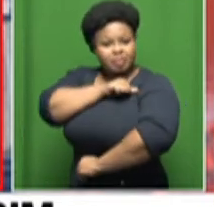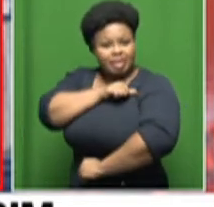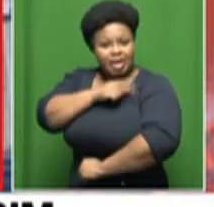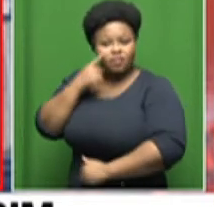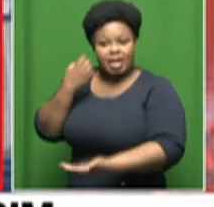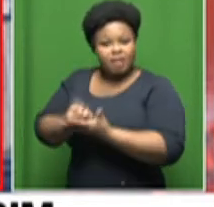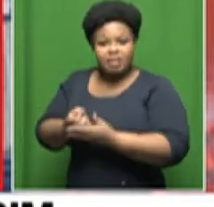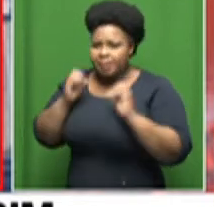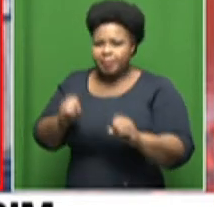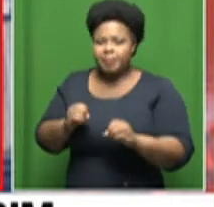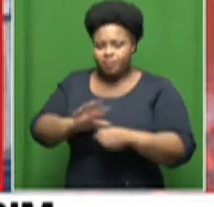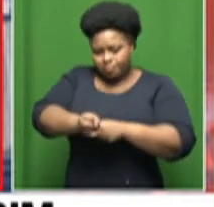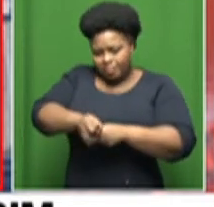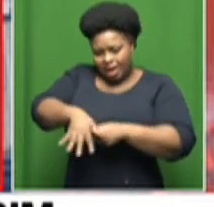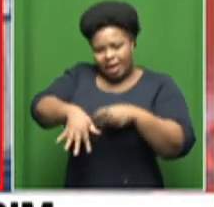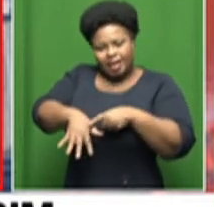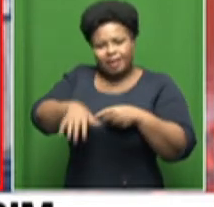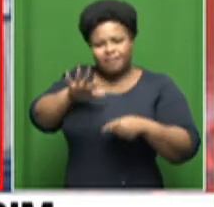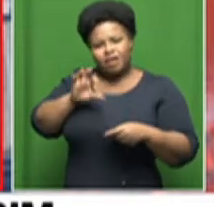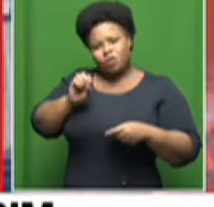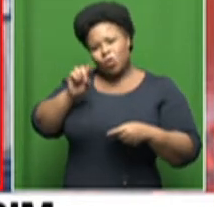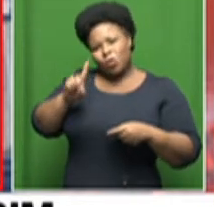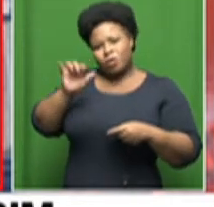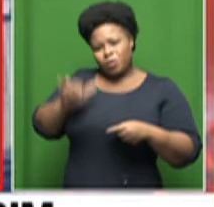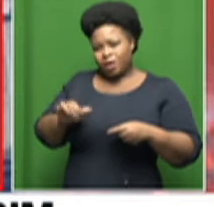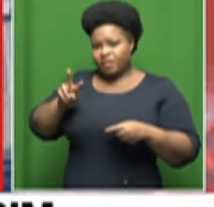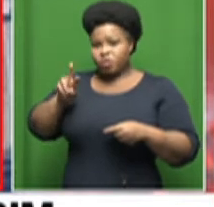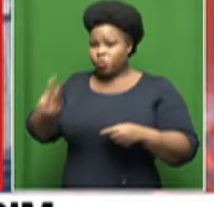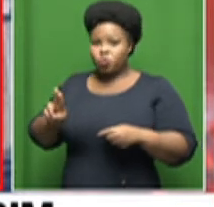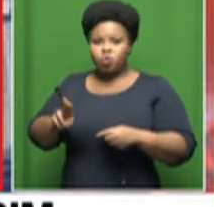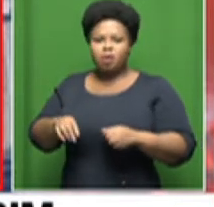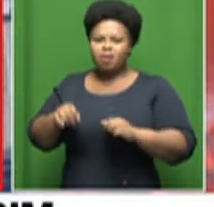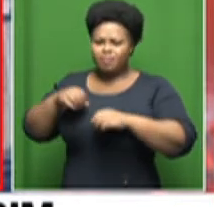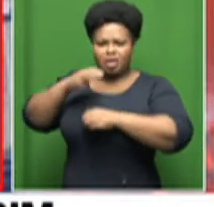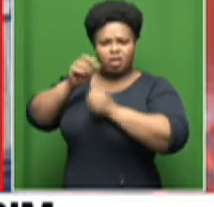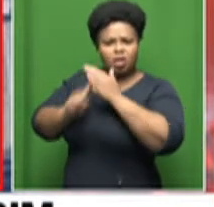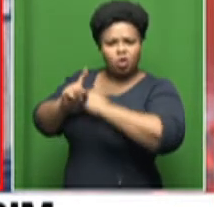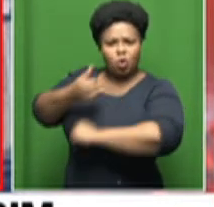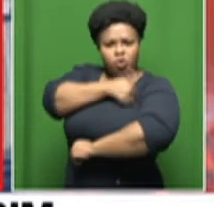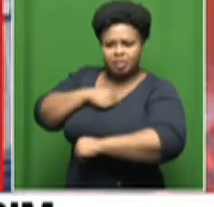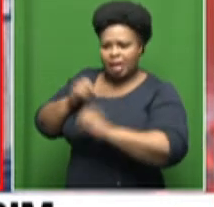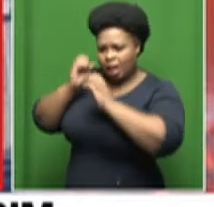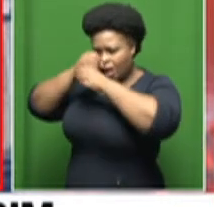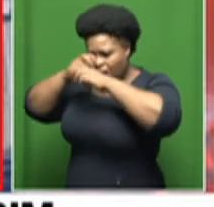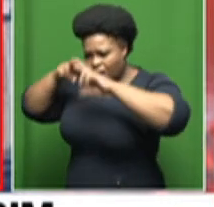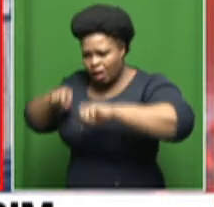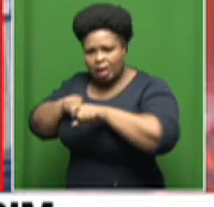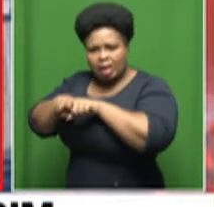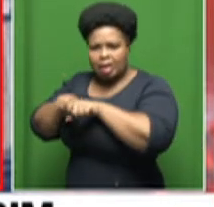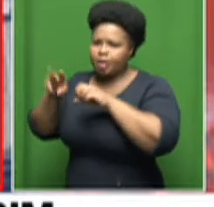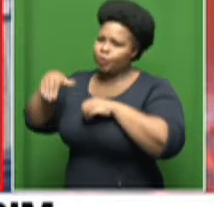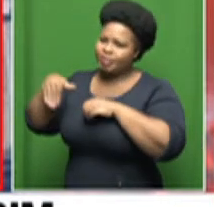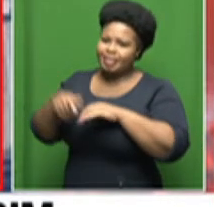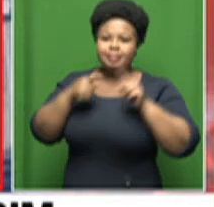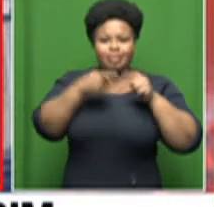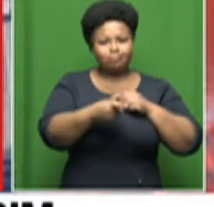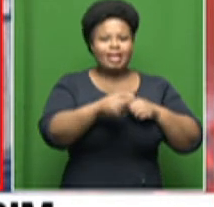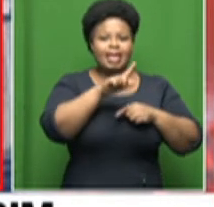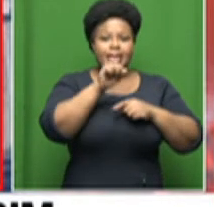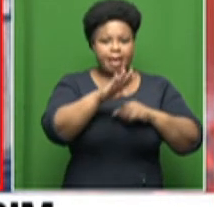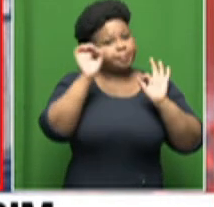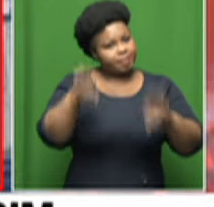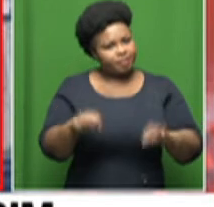the 501YV2 variant. These are just laboratory studies. Similarly, for whole kill vaccines for